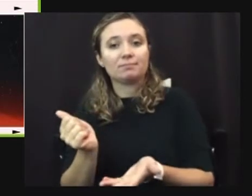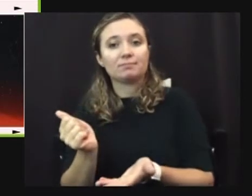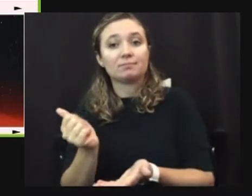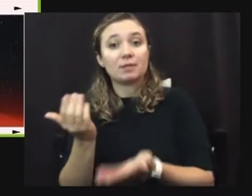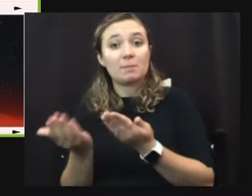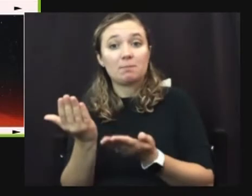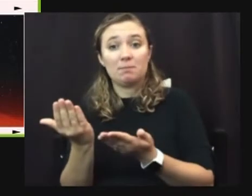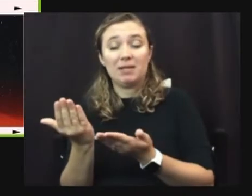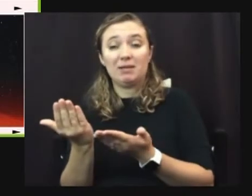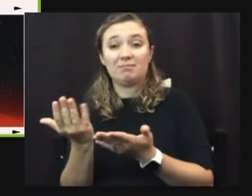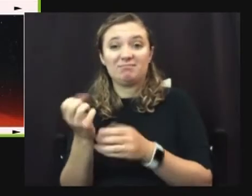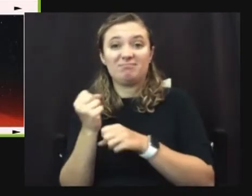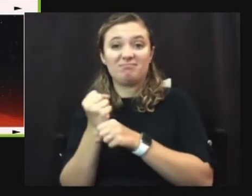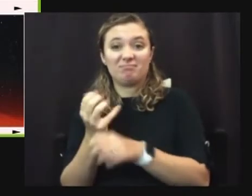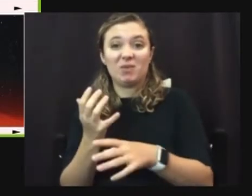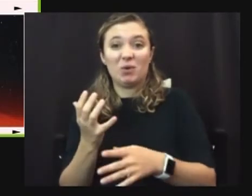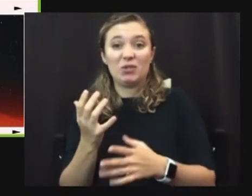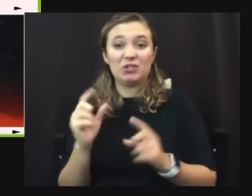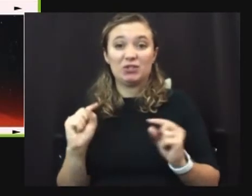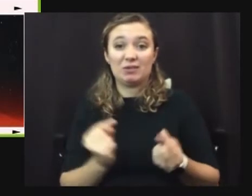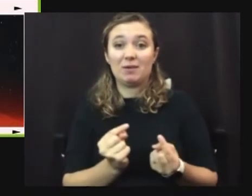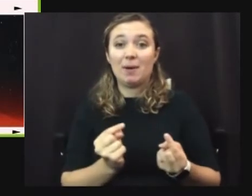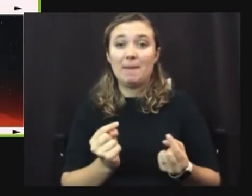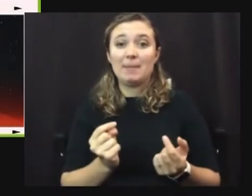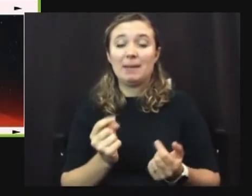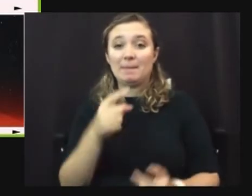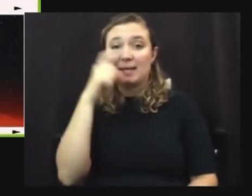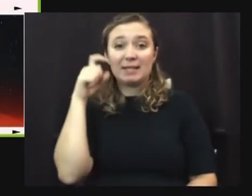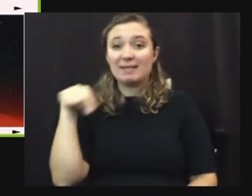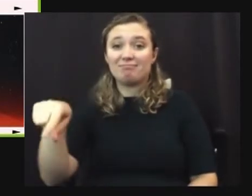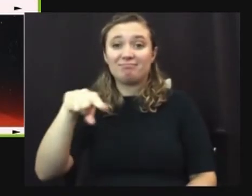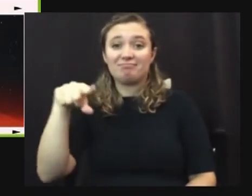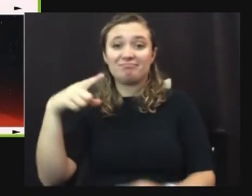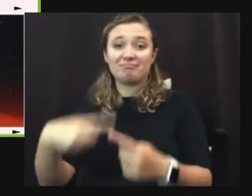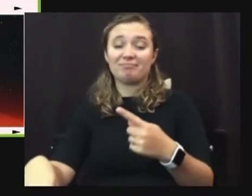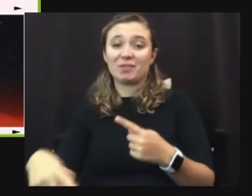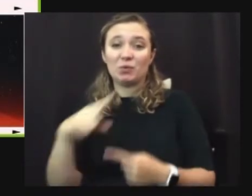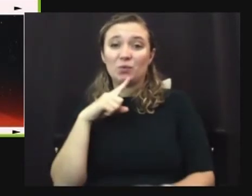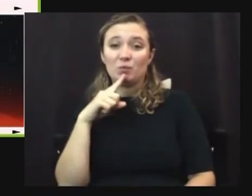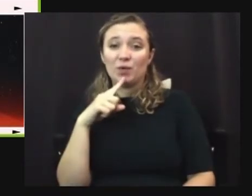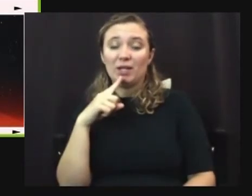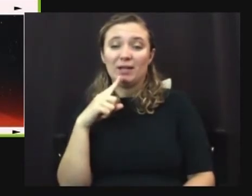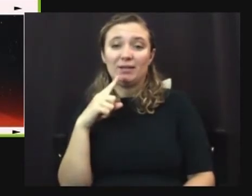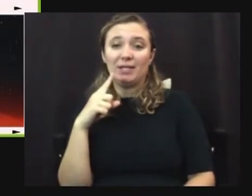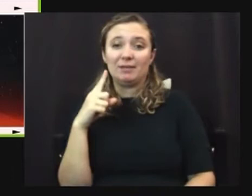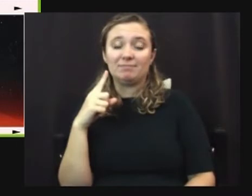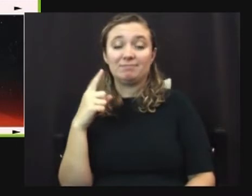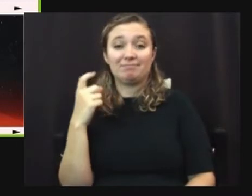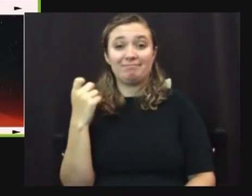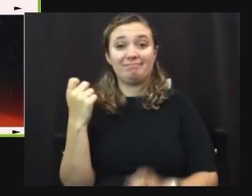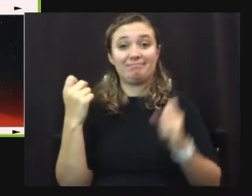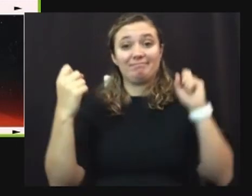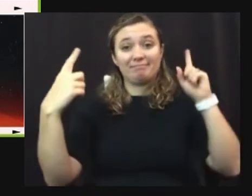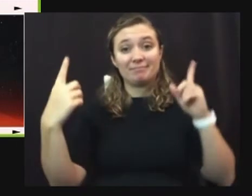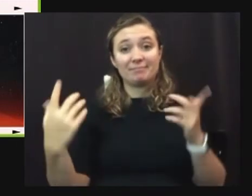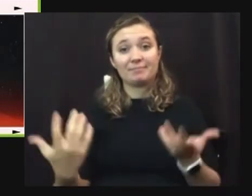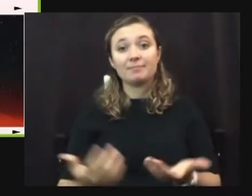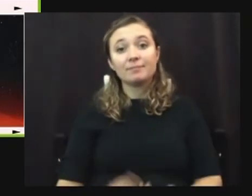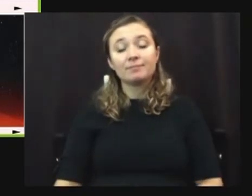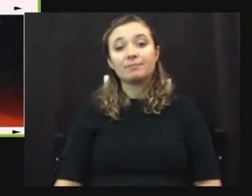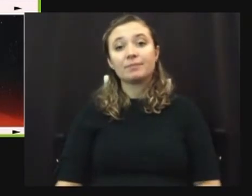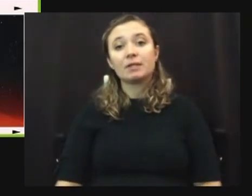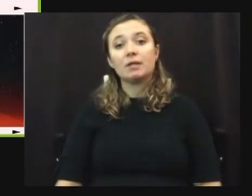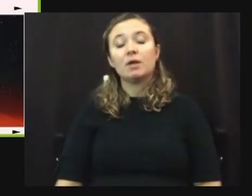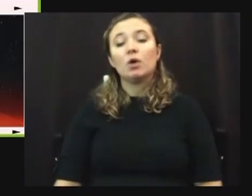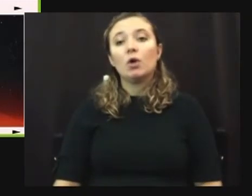cause harm because they really can't identify with us. When I look at someone